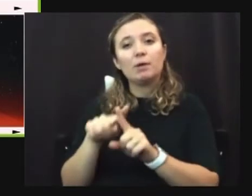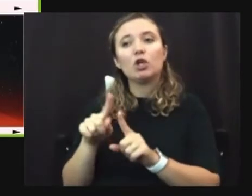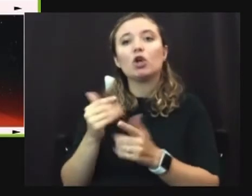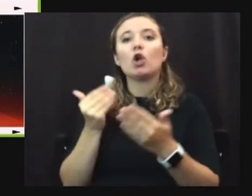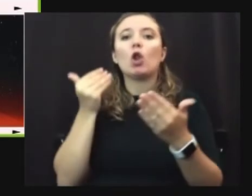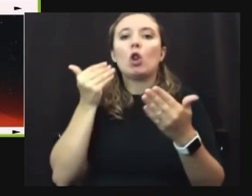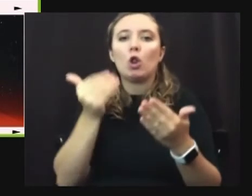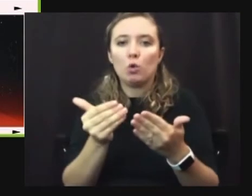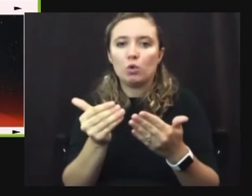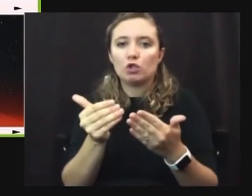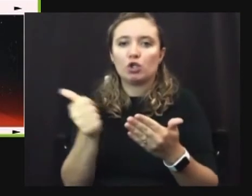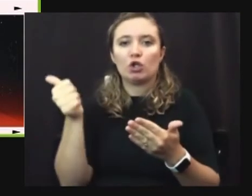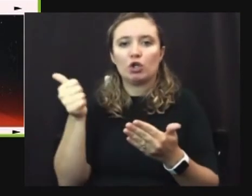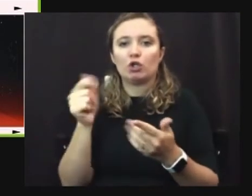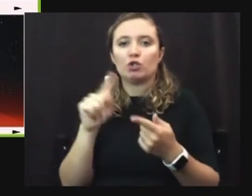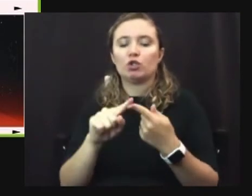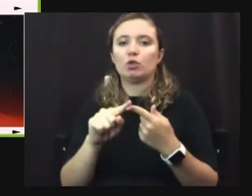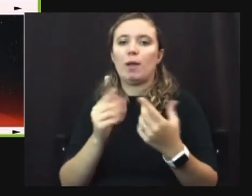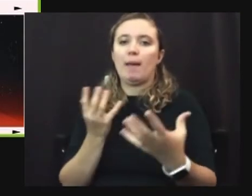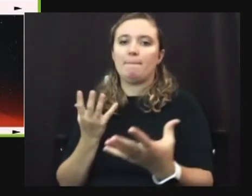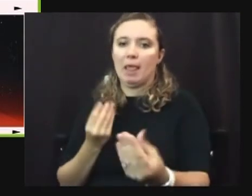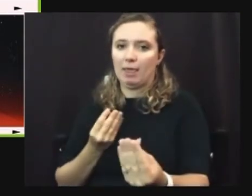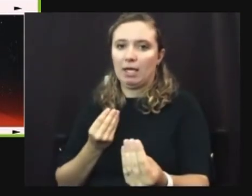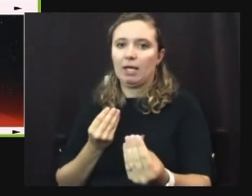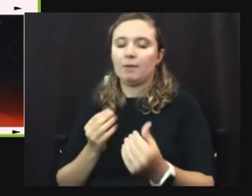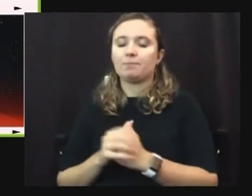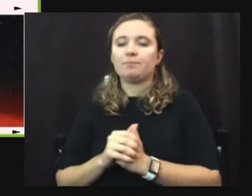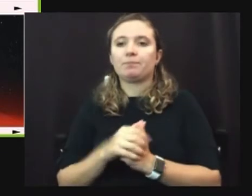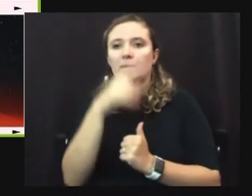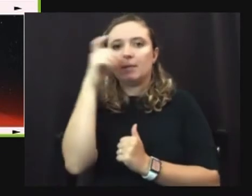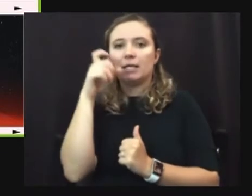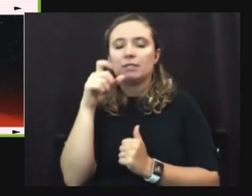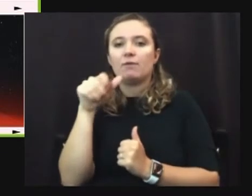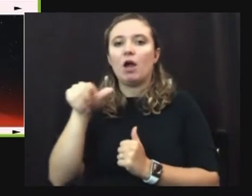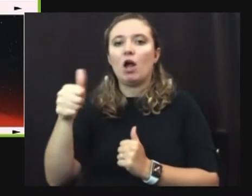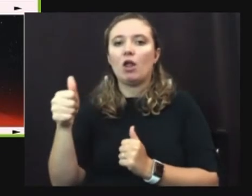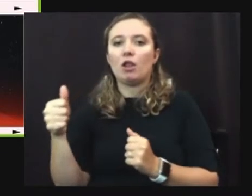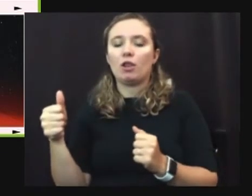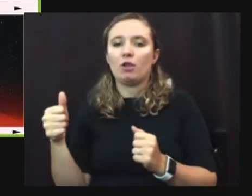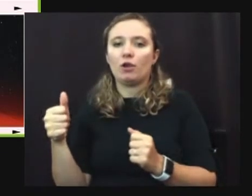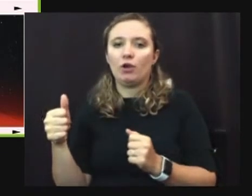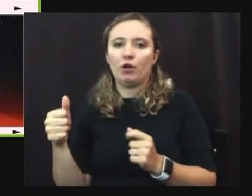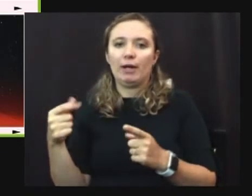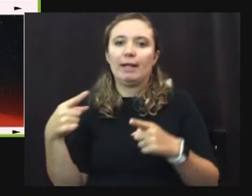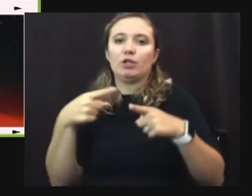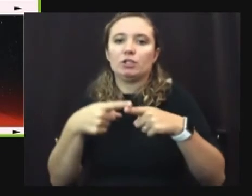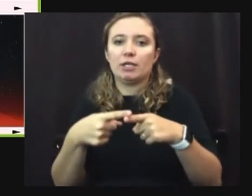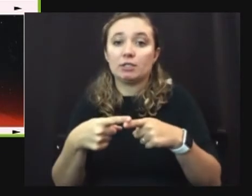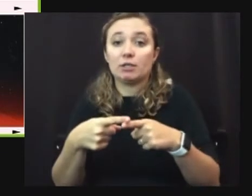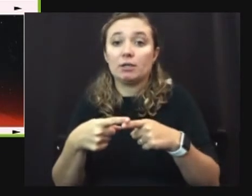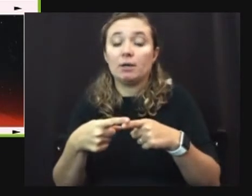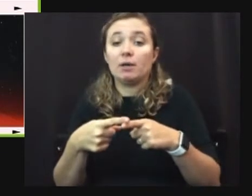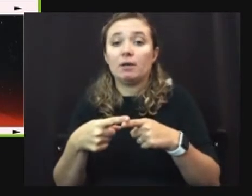other identity intersections that you relate to, like being in the same family and